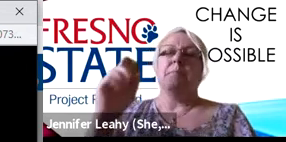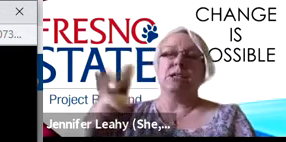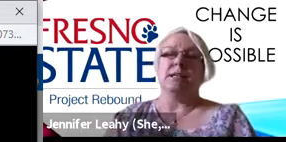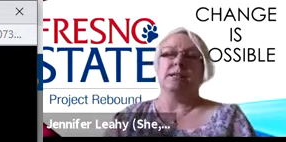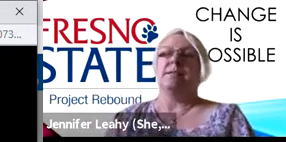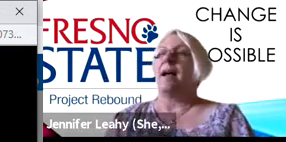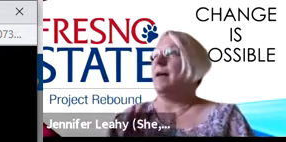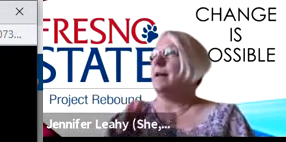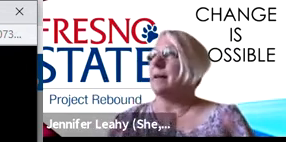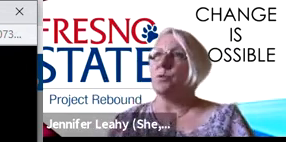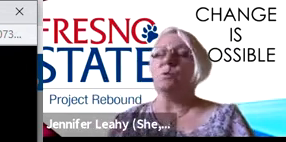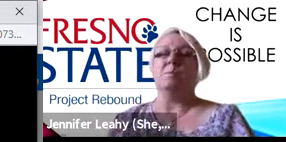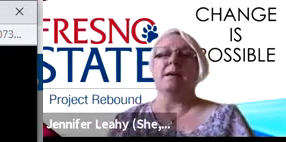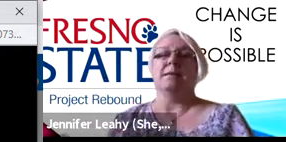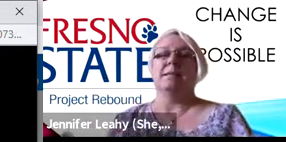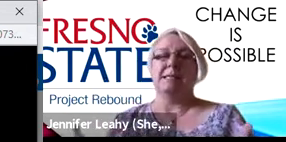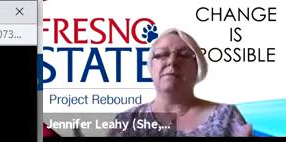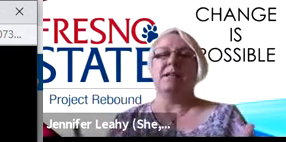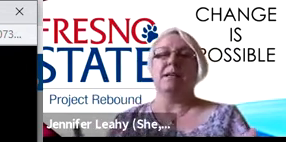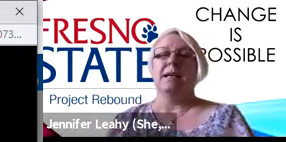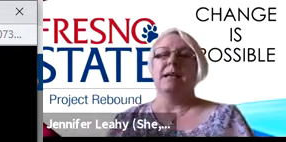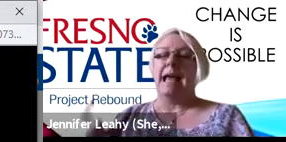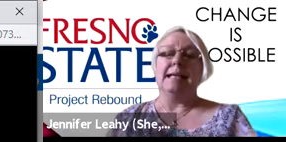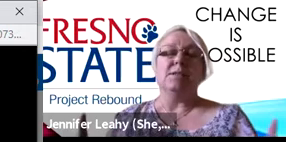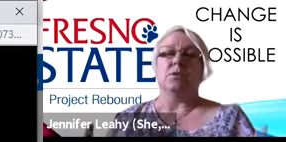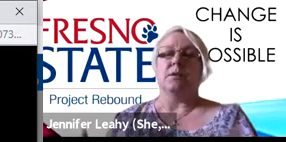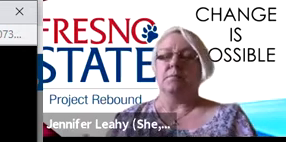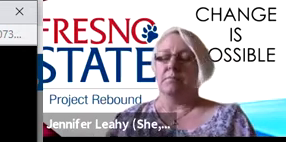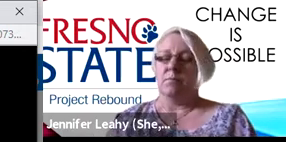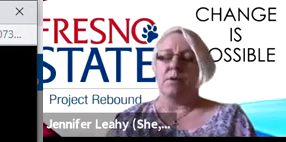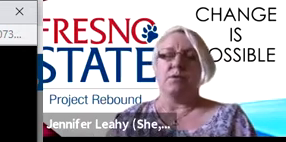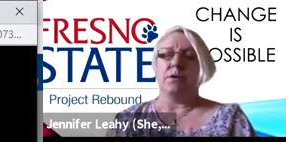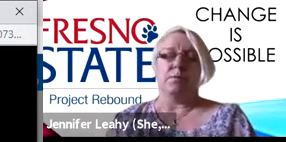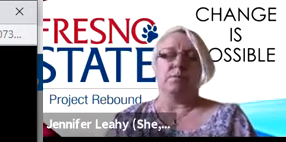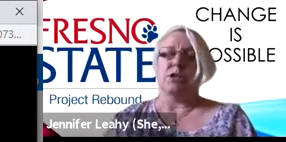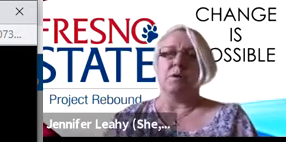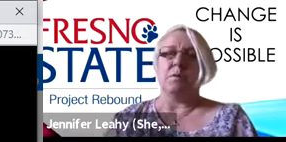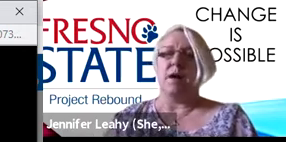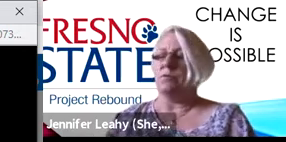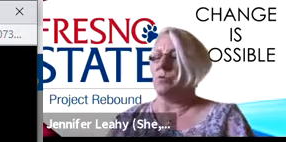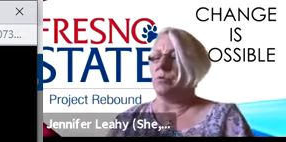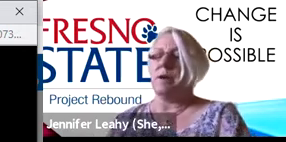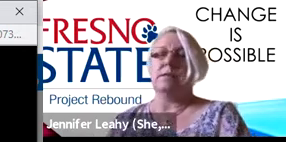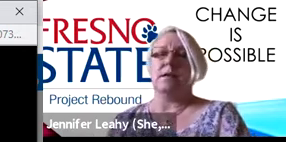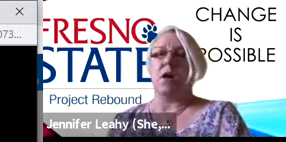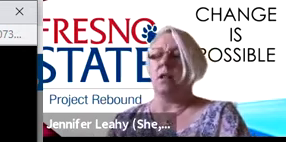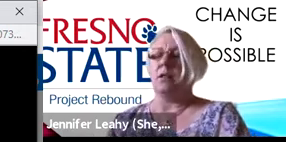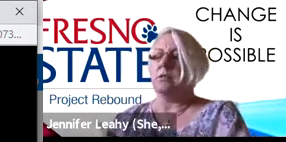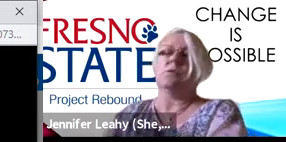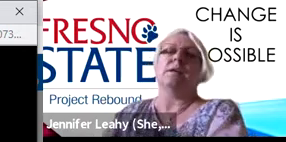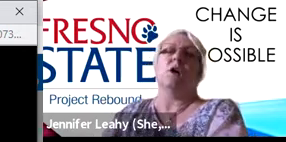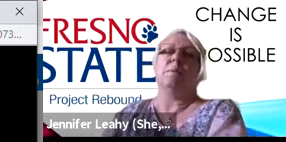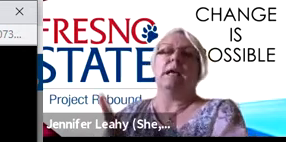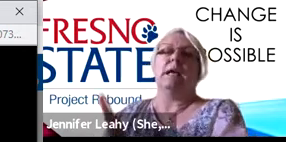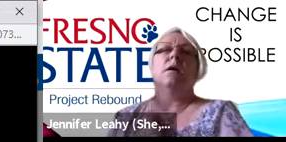And admissions has told me specifically, any student, whether they're Project Rebound or Renaissance